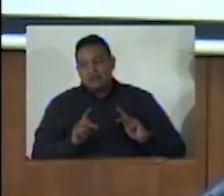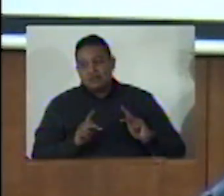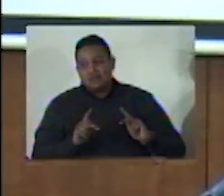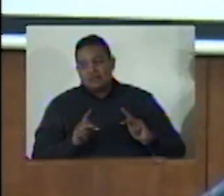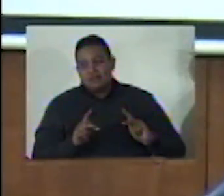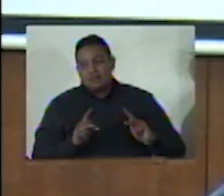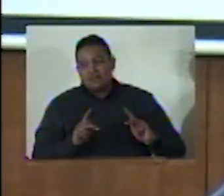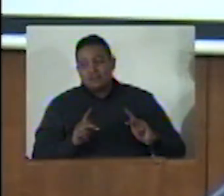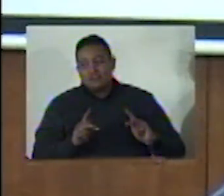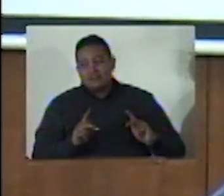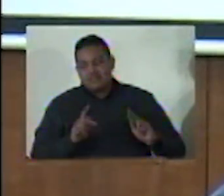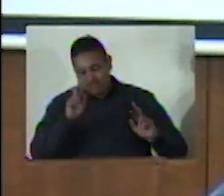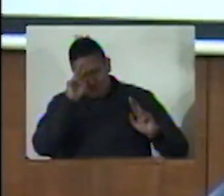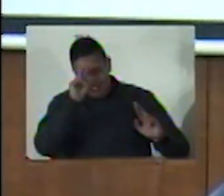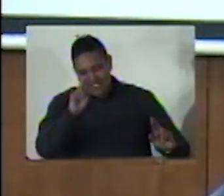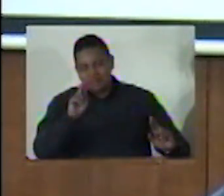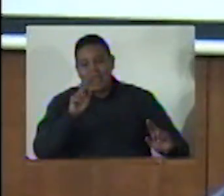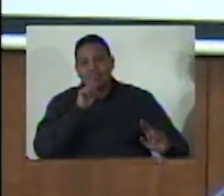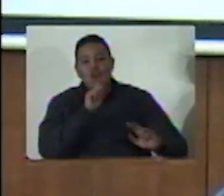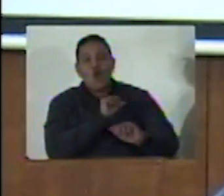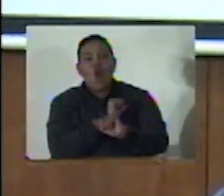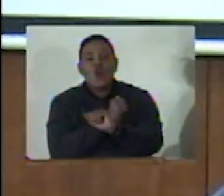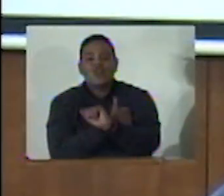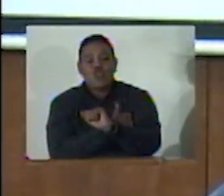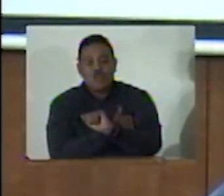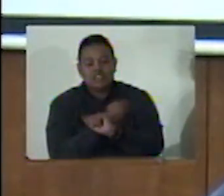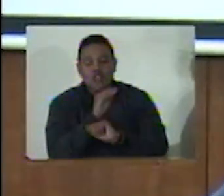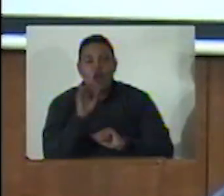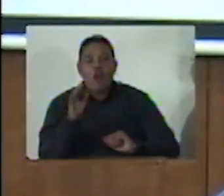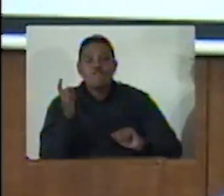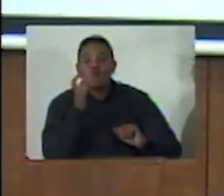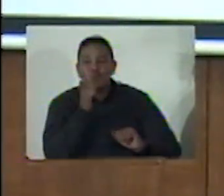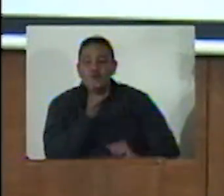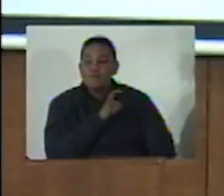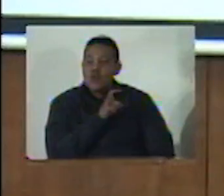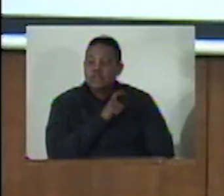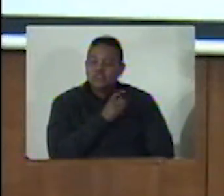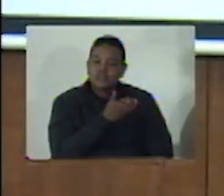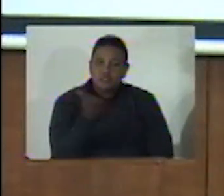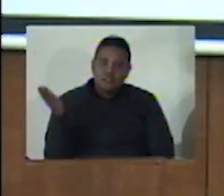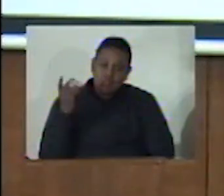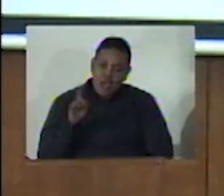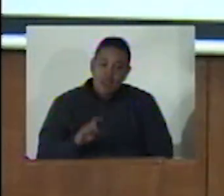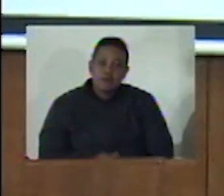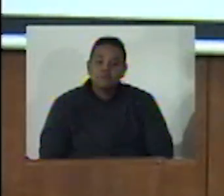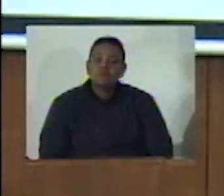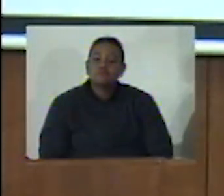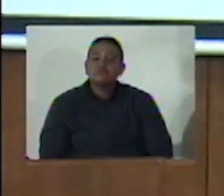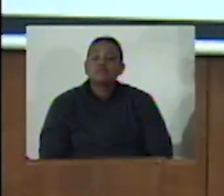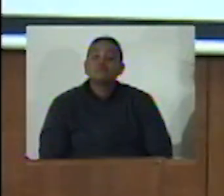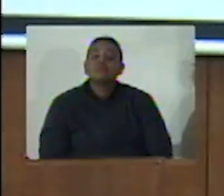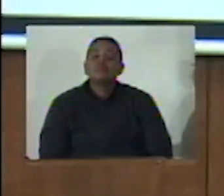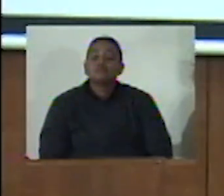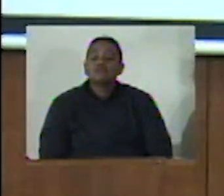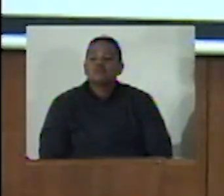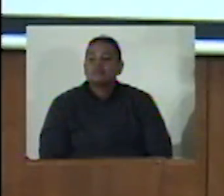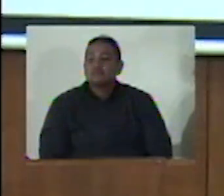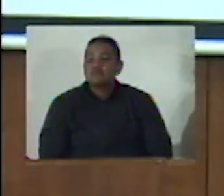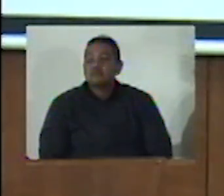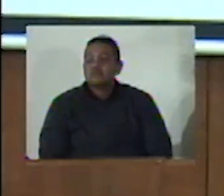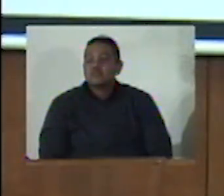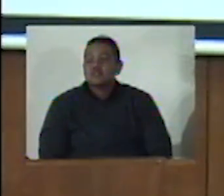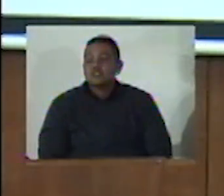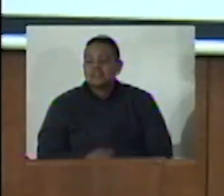to respect the authority of the police. I urge